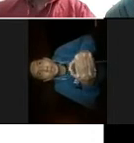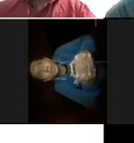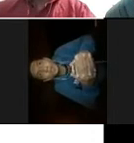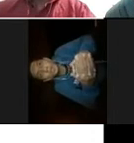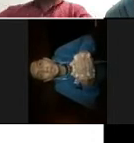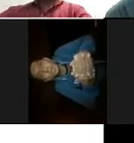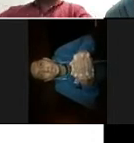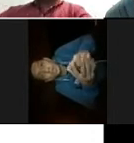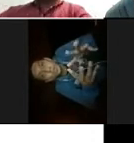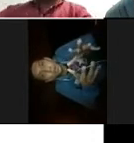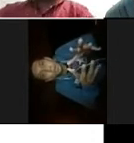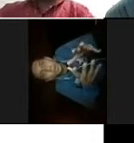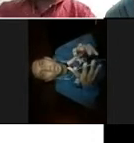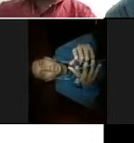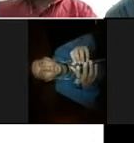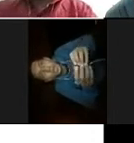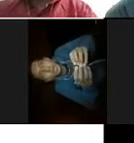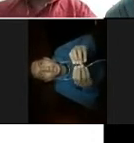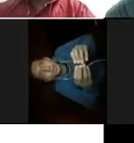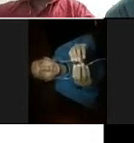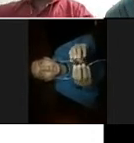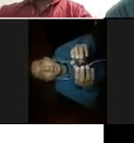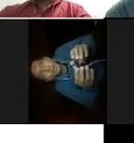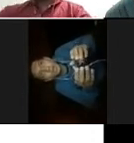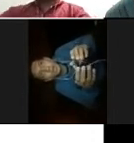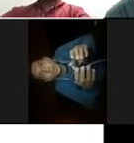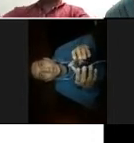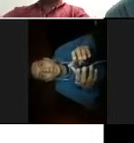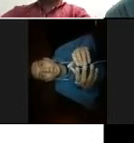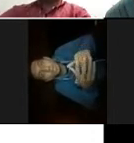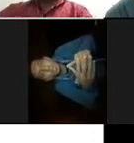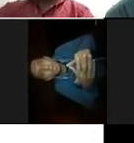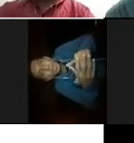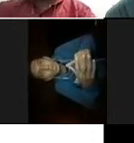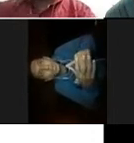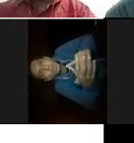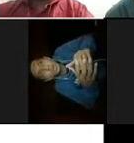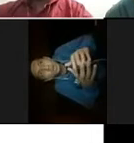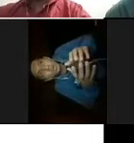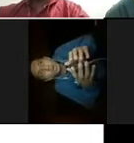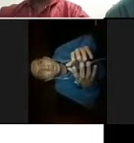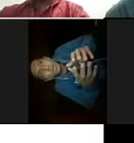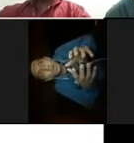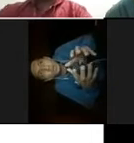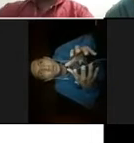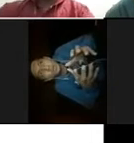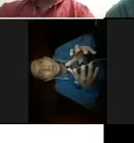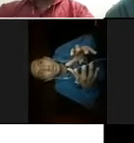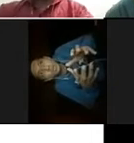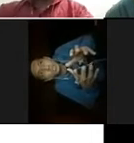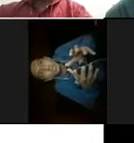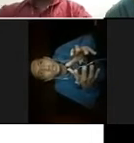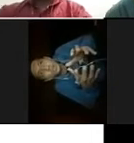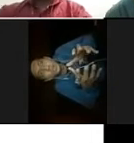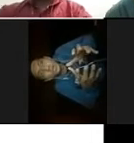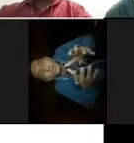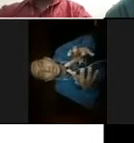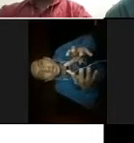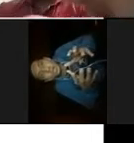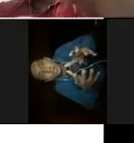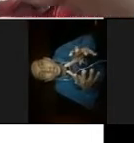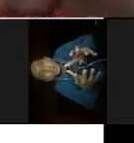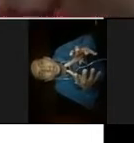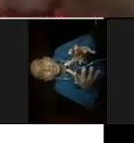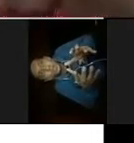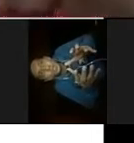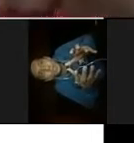second point. So the second point is improve soil fertility. So organic farming use a systematic